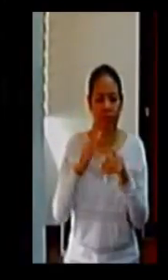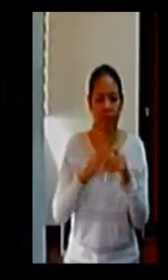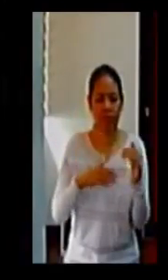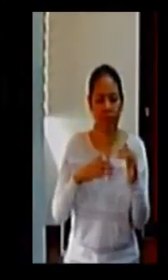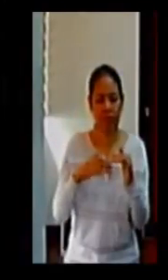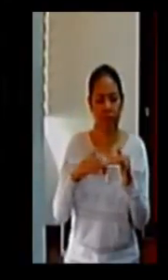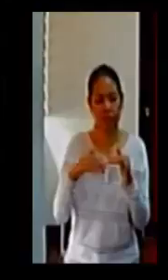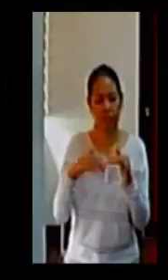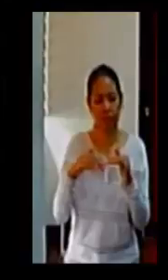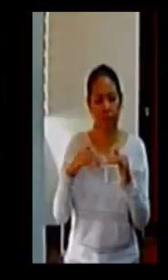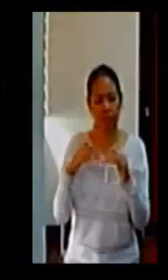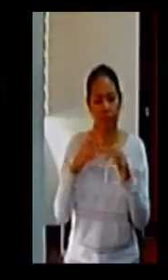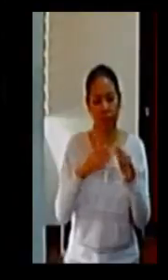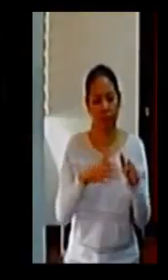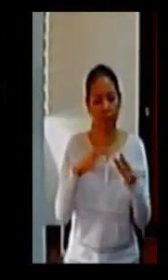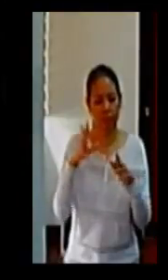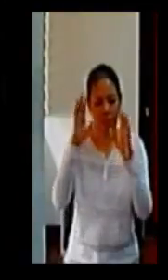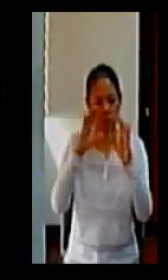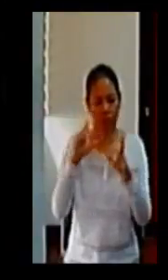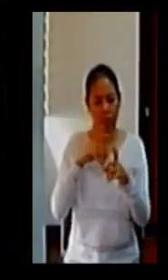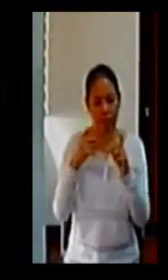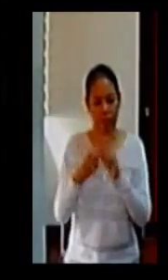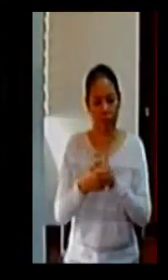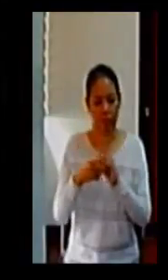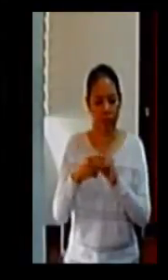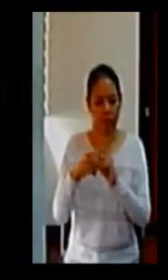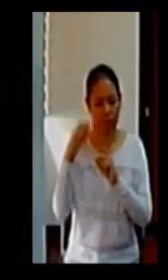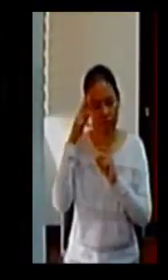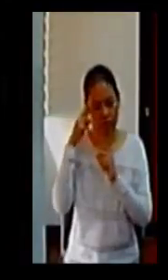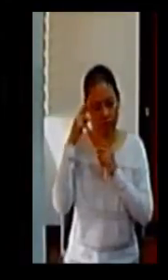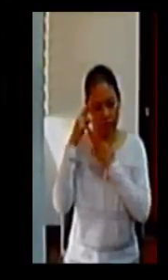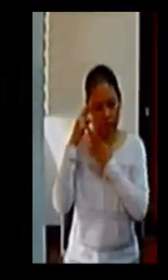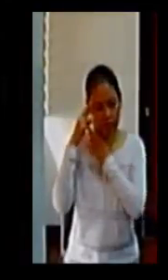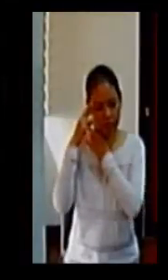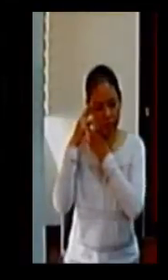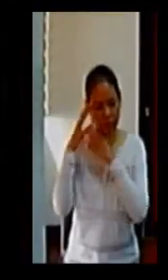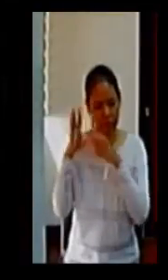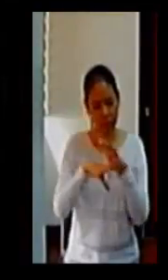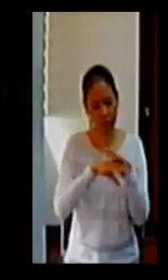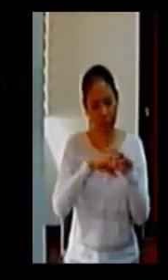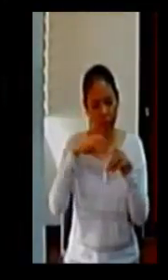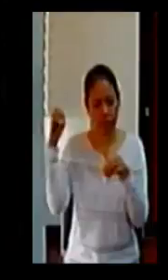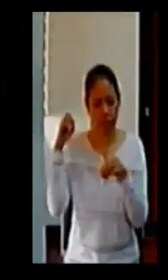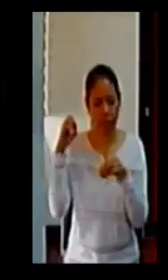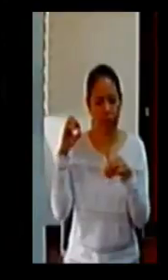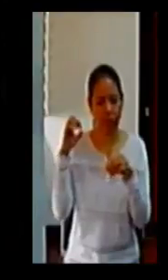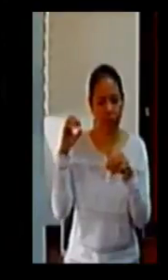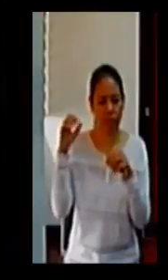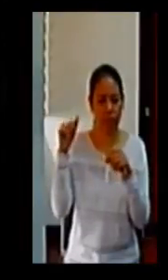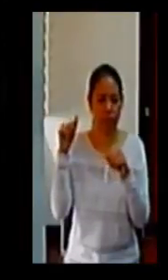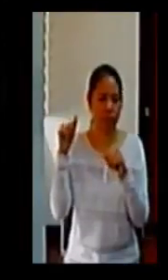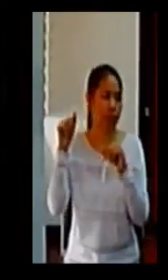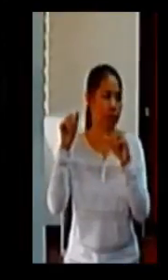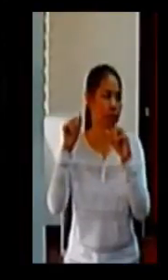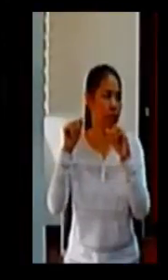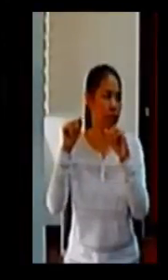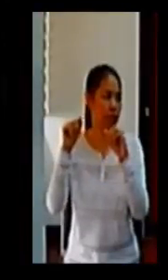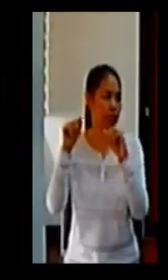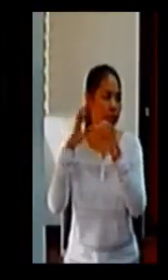the climate change caused by the emission of gasoline. Yes, ma'am, I acknowledge